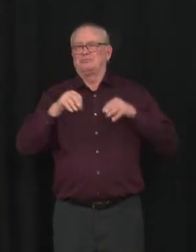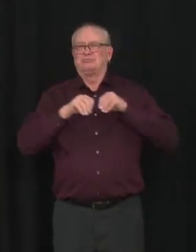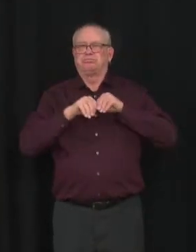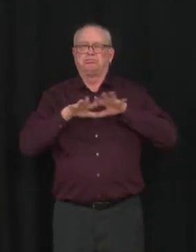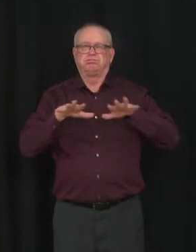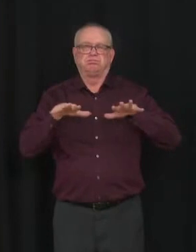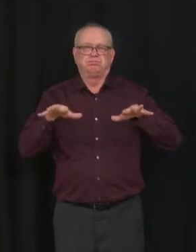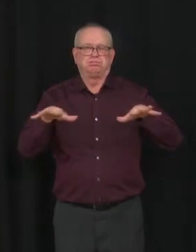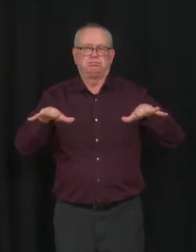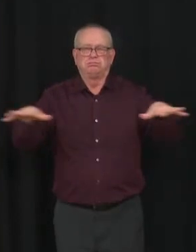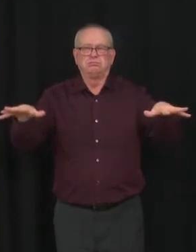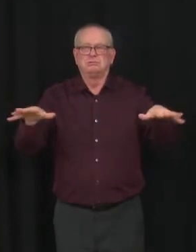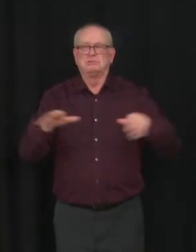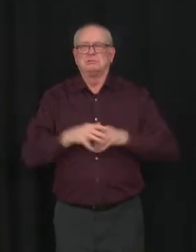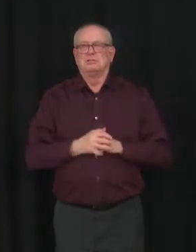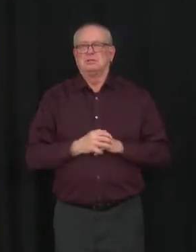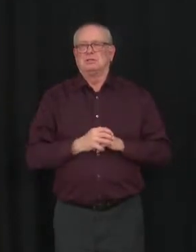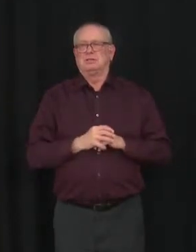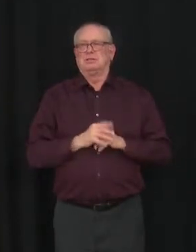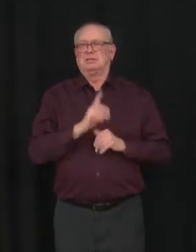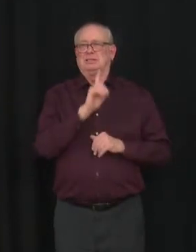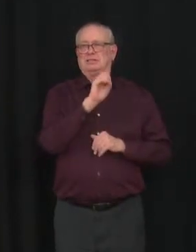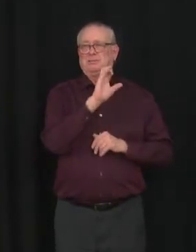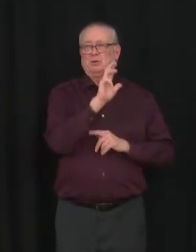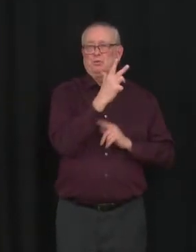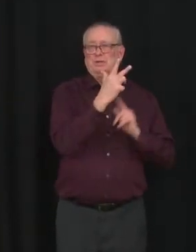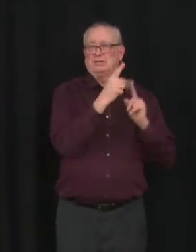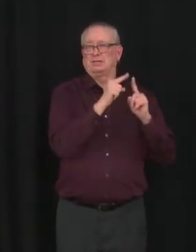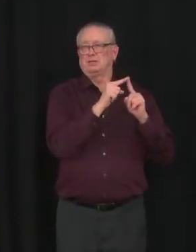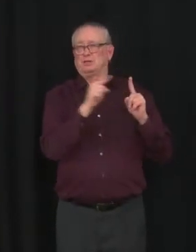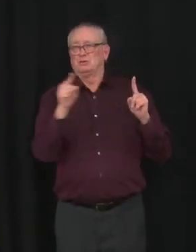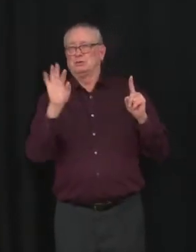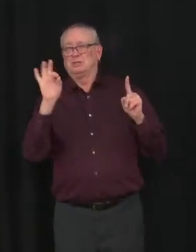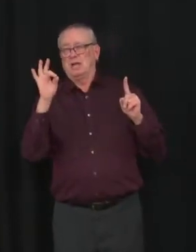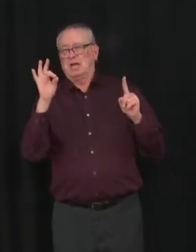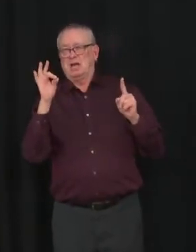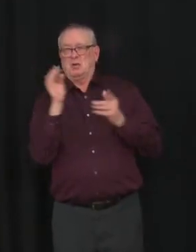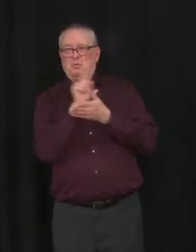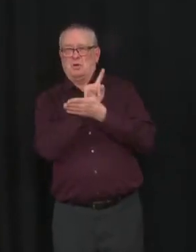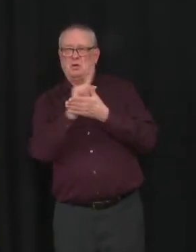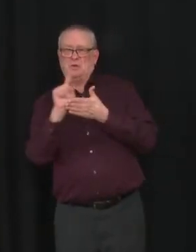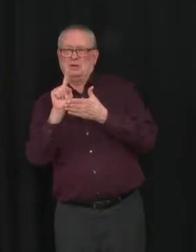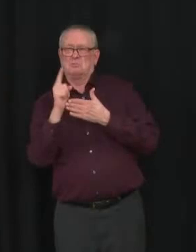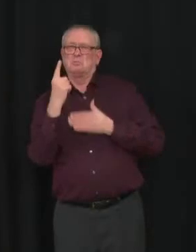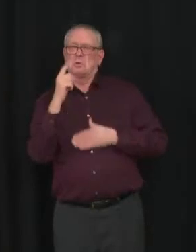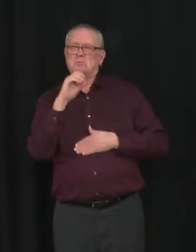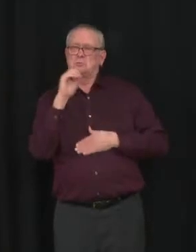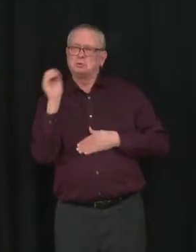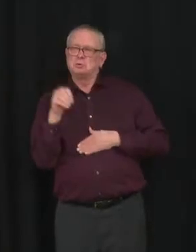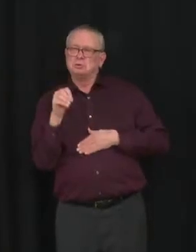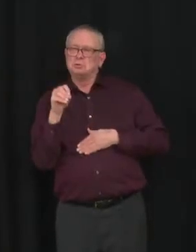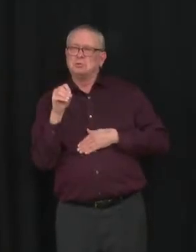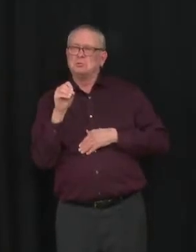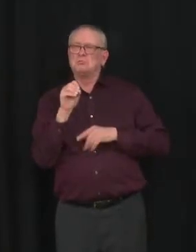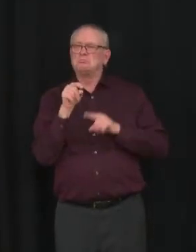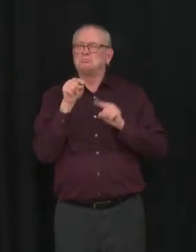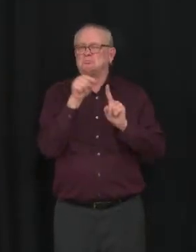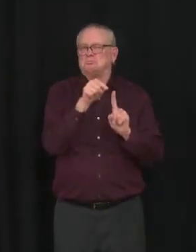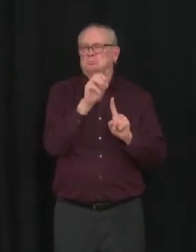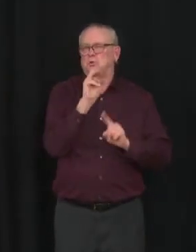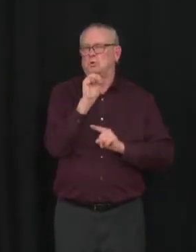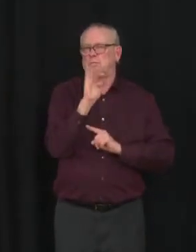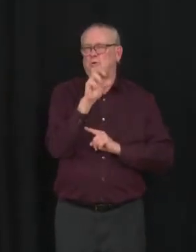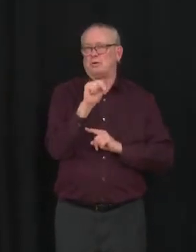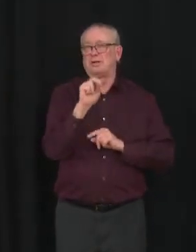Between the 3rd and 9th of December, it represented just 1% of all cases. Between the 10th and 16th of